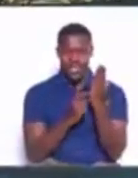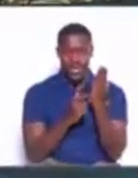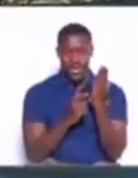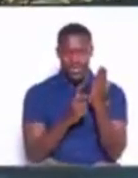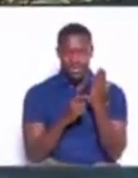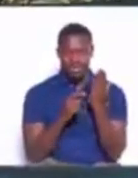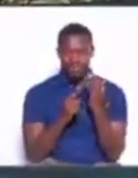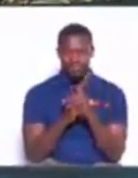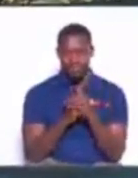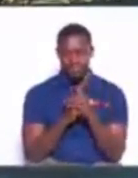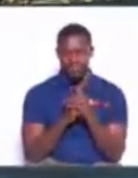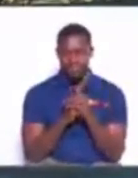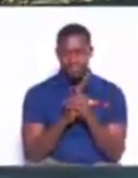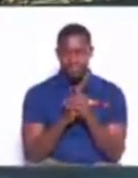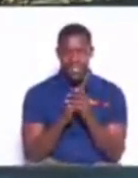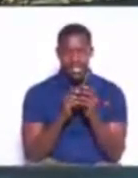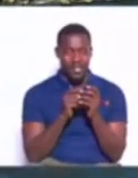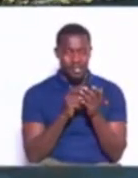come.